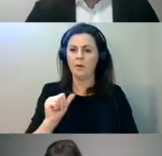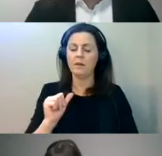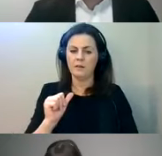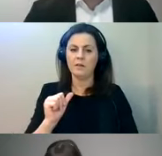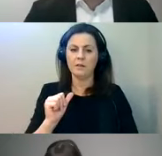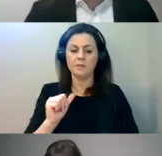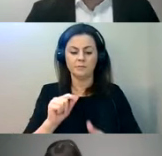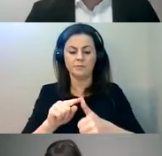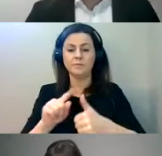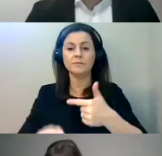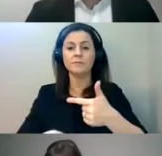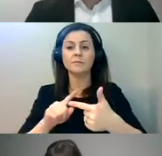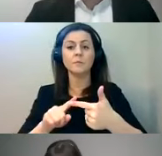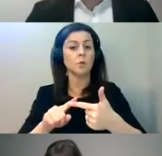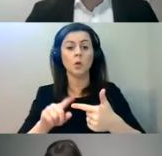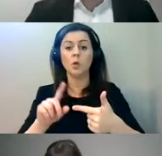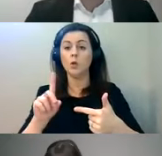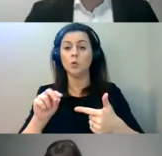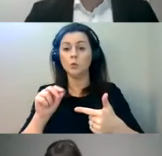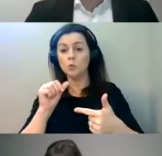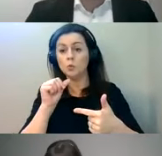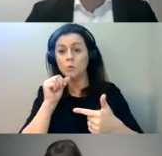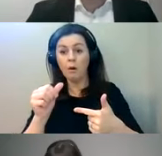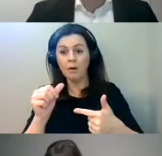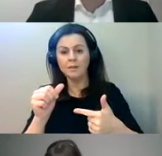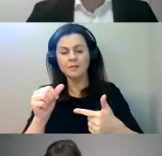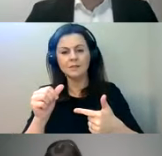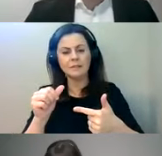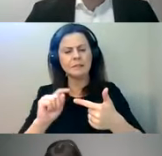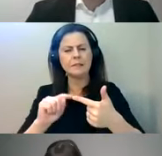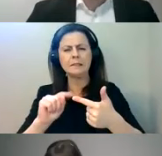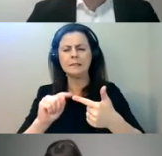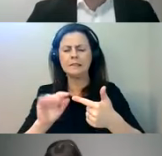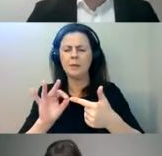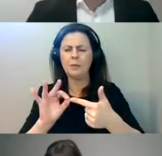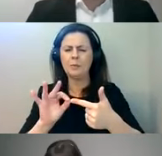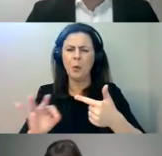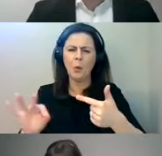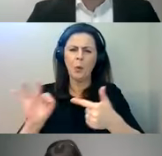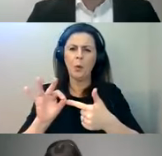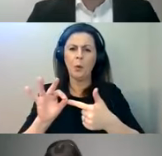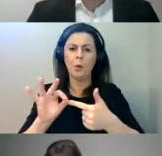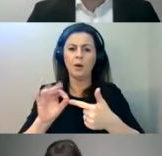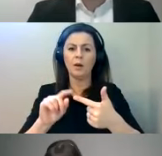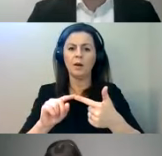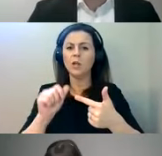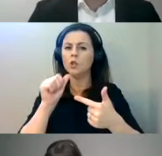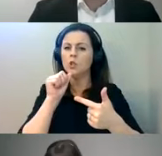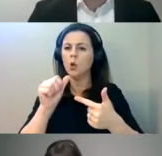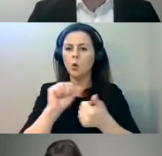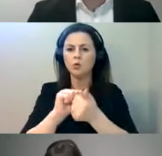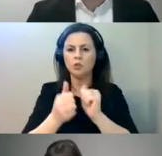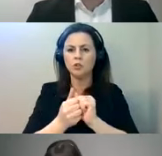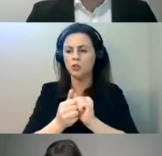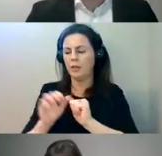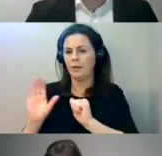The second point on the do not here on this slide is also very crucial. It's do not attempt to change the donor's will